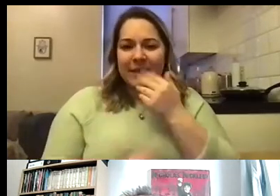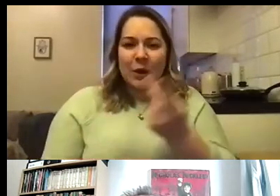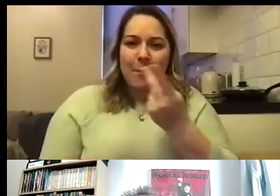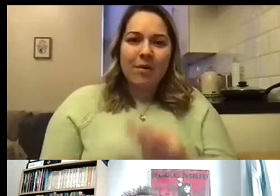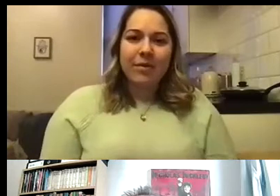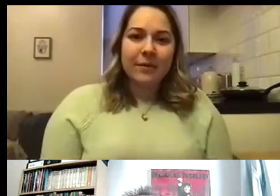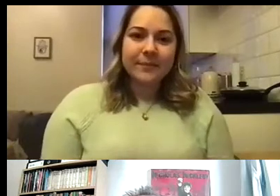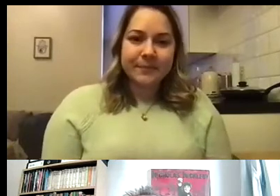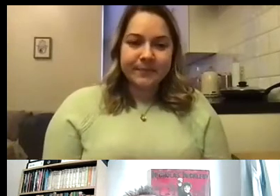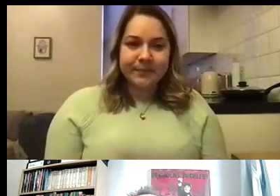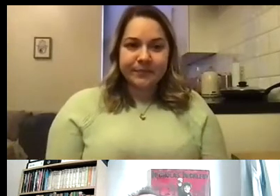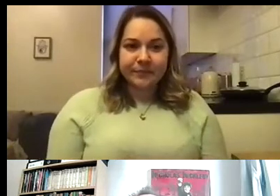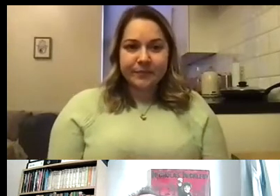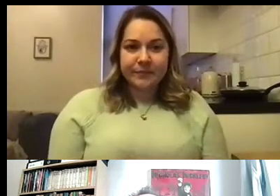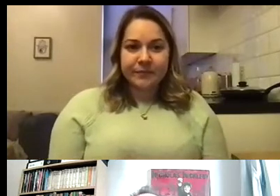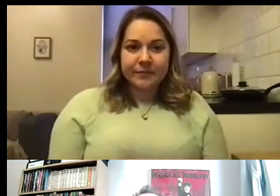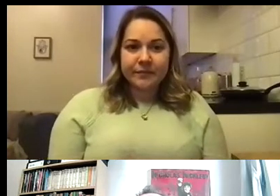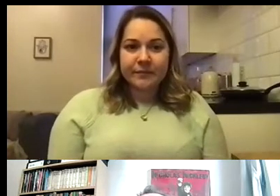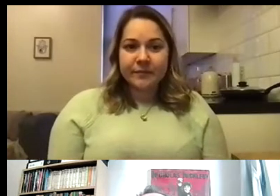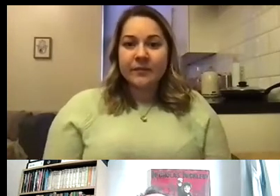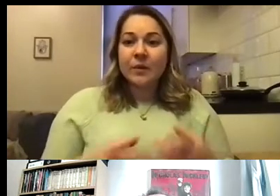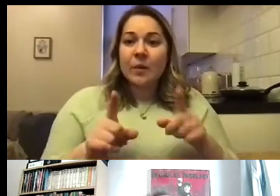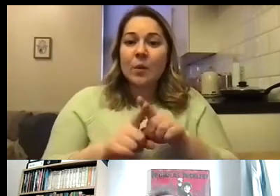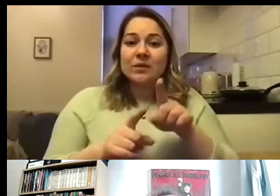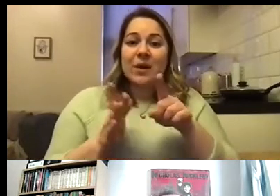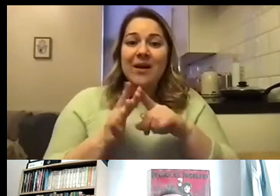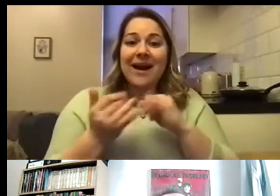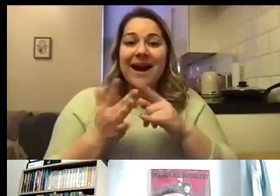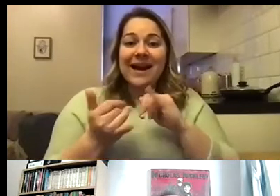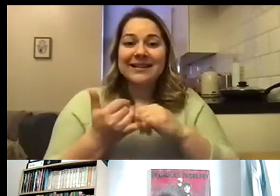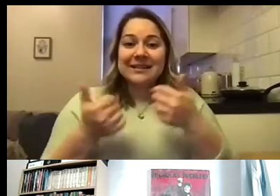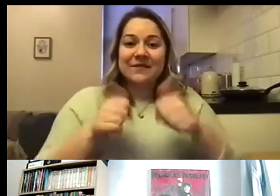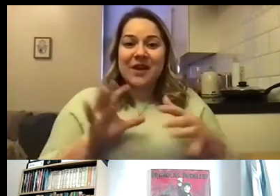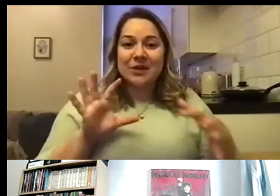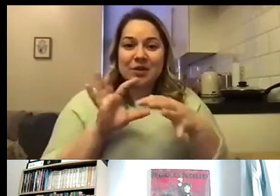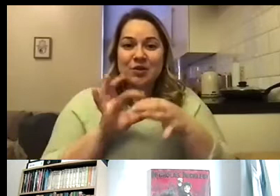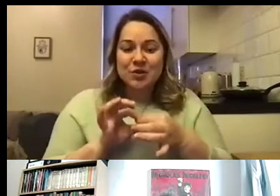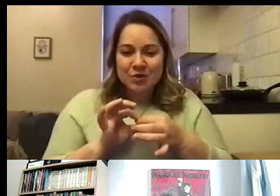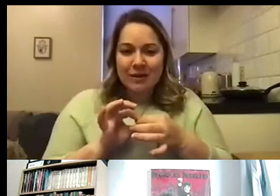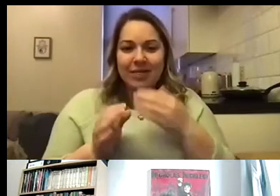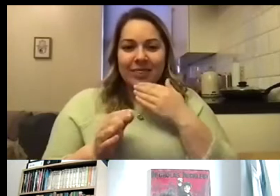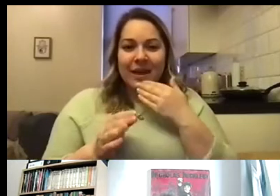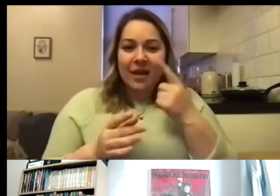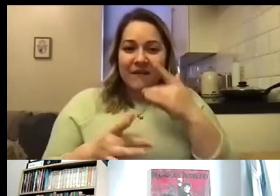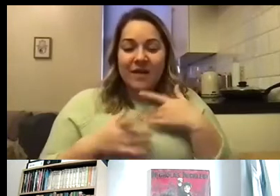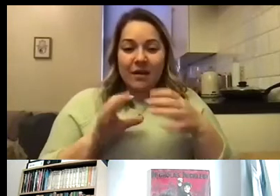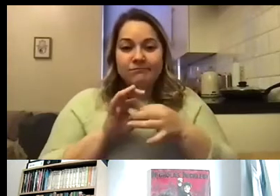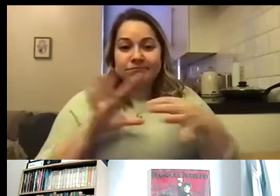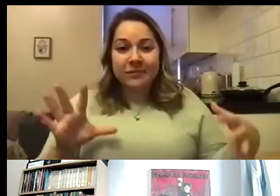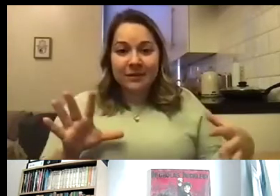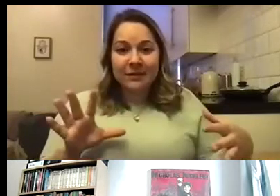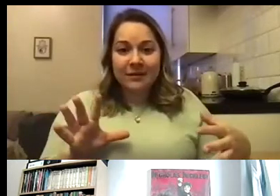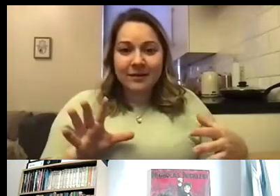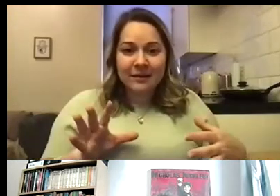much. And thank you, Isis, who has managed to come back in. It's so lovely to see you. I thought we had lost you. I was very, very